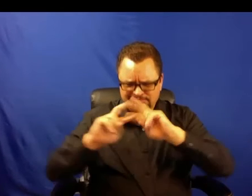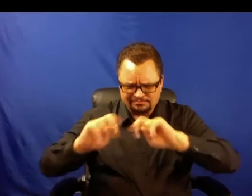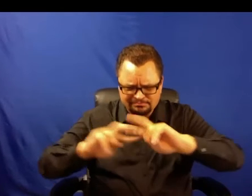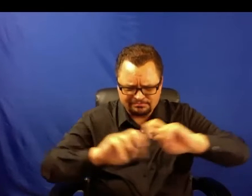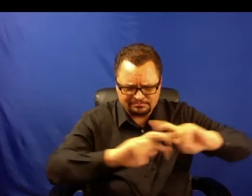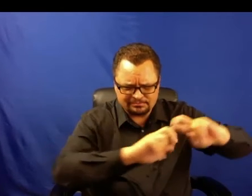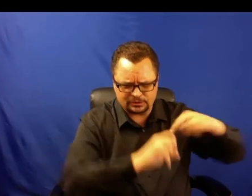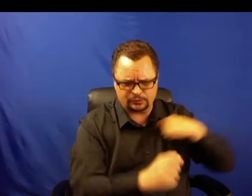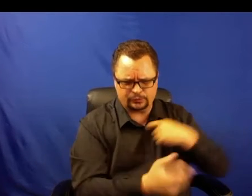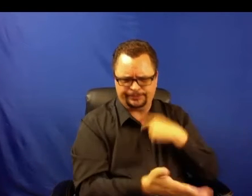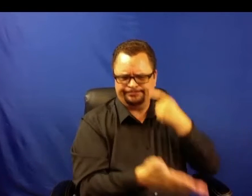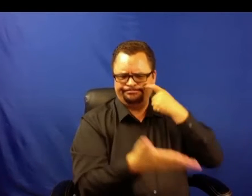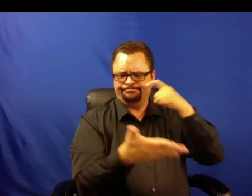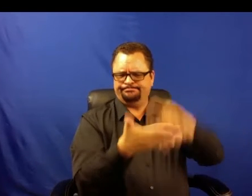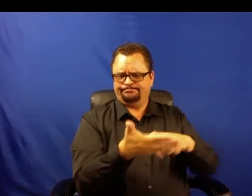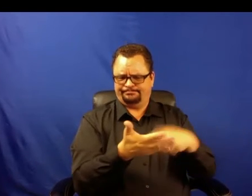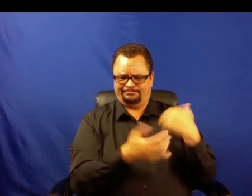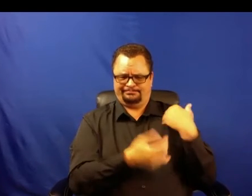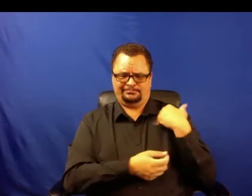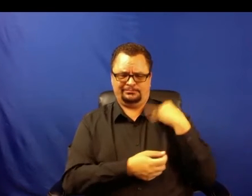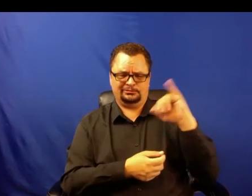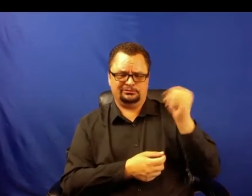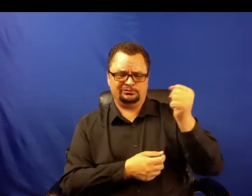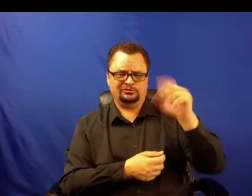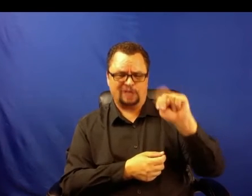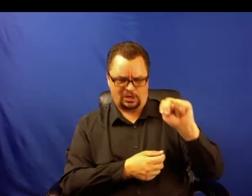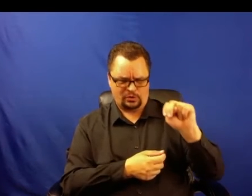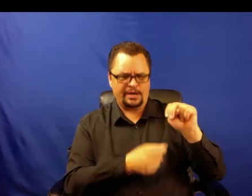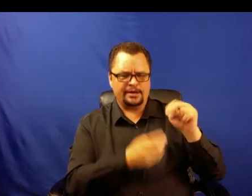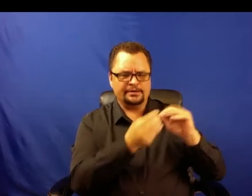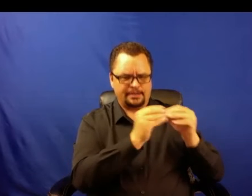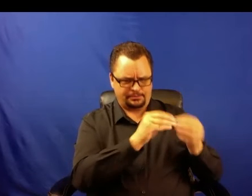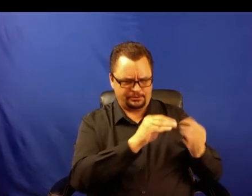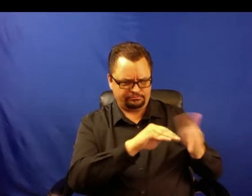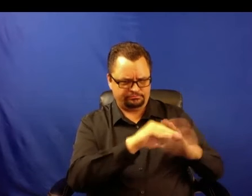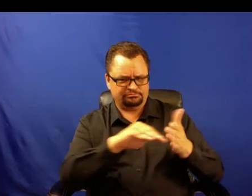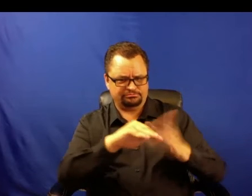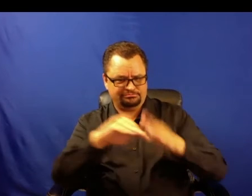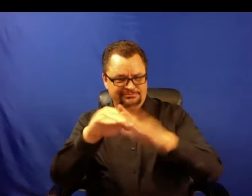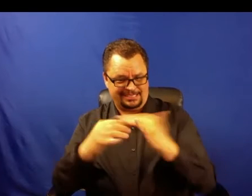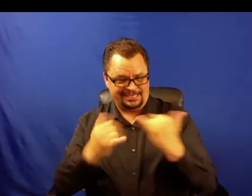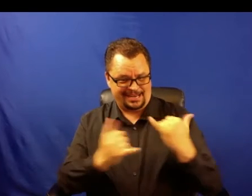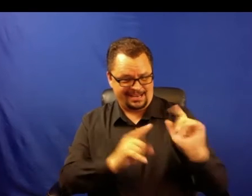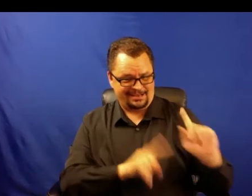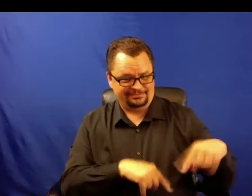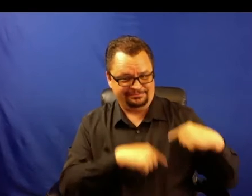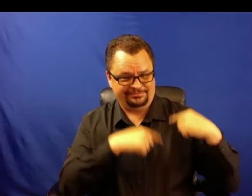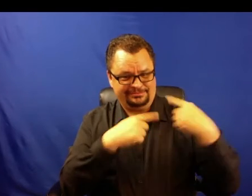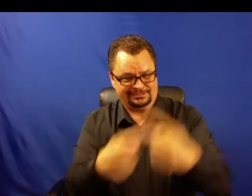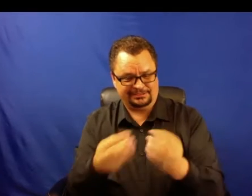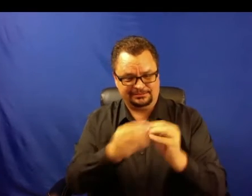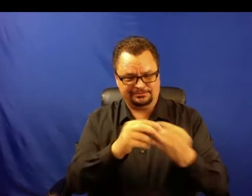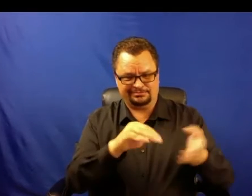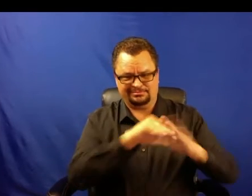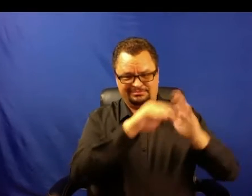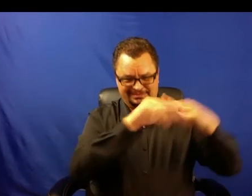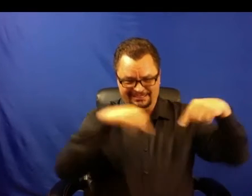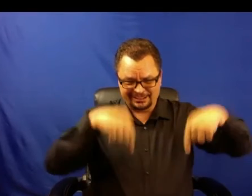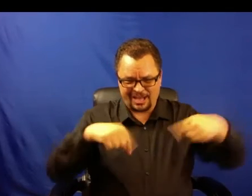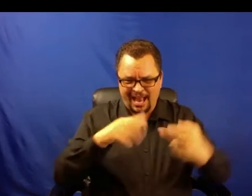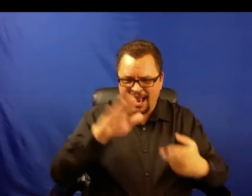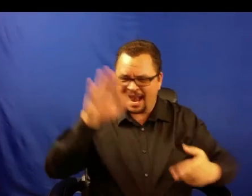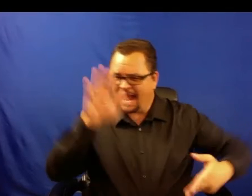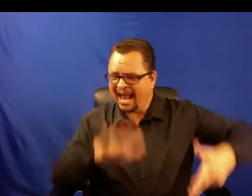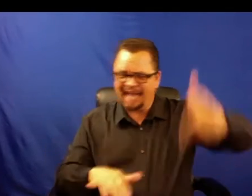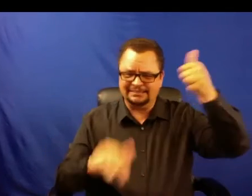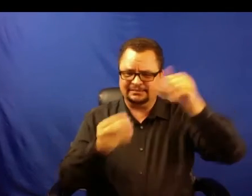that we have had all year. The hospitals have asked us to move this banner to reflect that they are